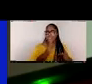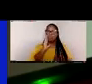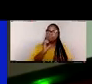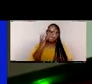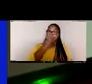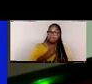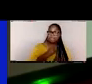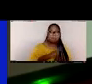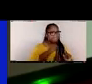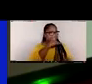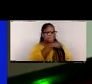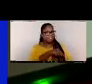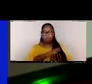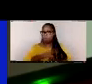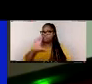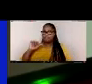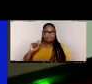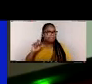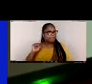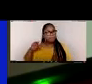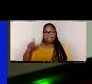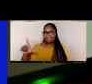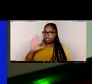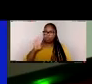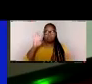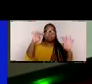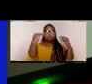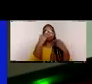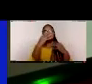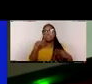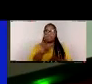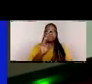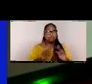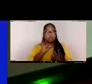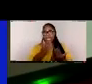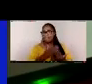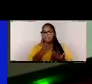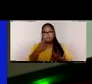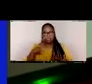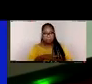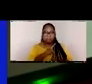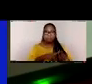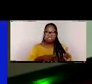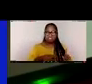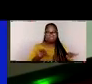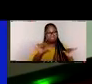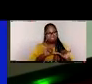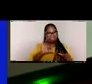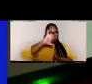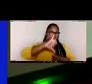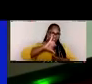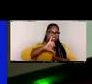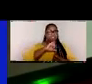Caton Place, which I think would drive those people crazy, and it wouldn't be very convenient. But it's the scale of this and the fact